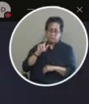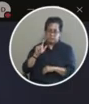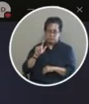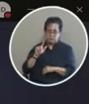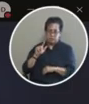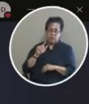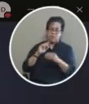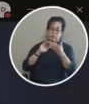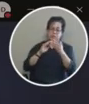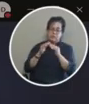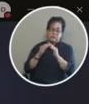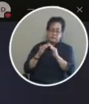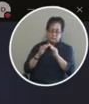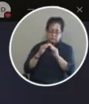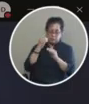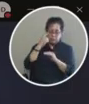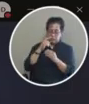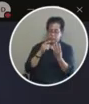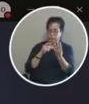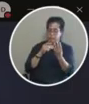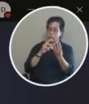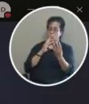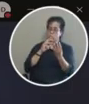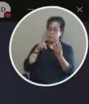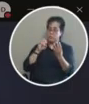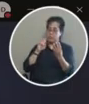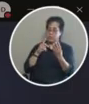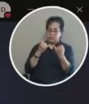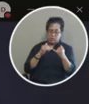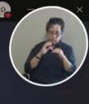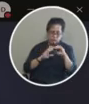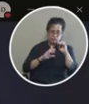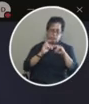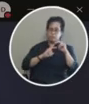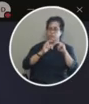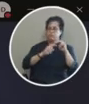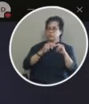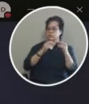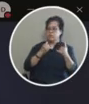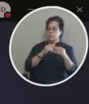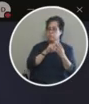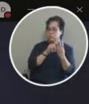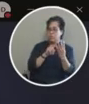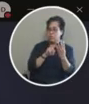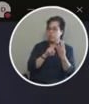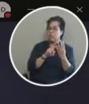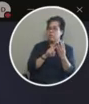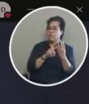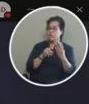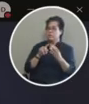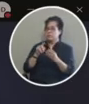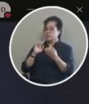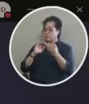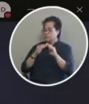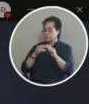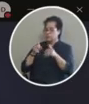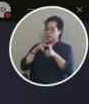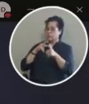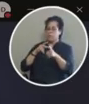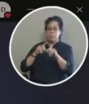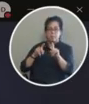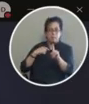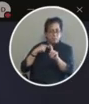In fact, the city's 4 water parks are currently under construction as I speak. Where are the city's priorities? But here's my